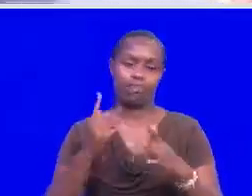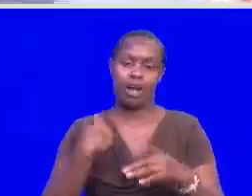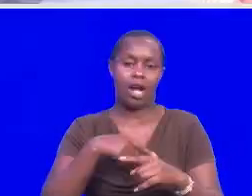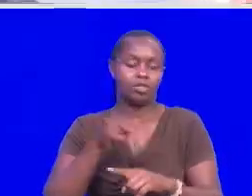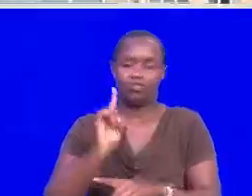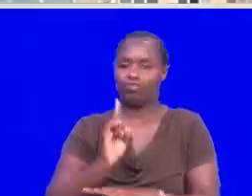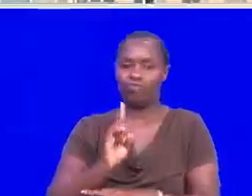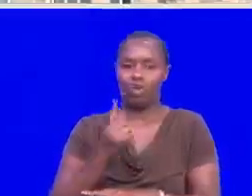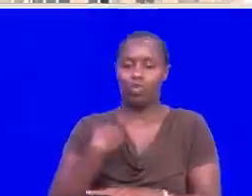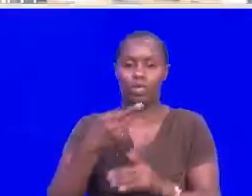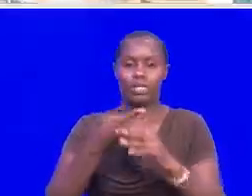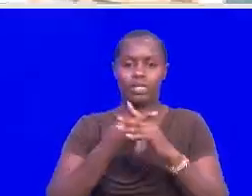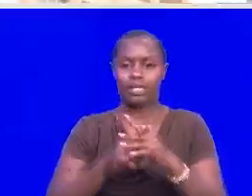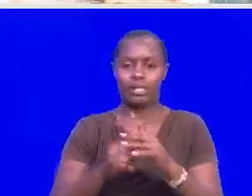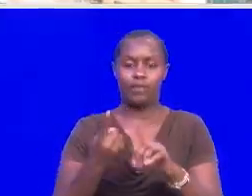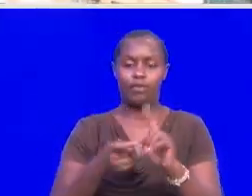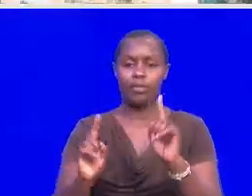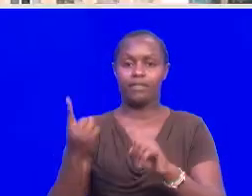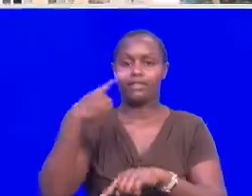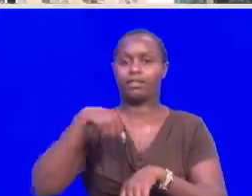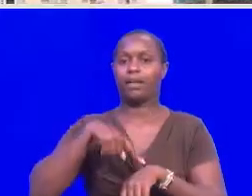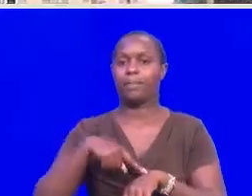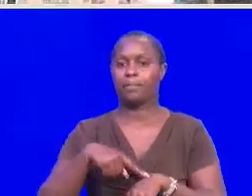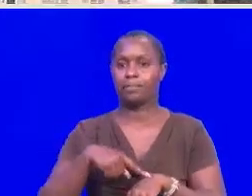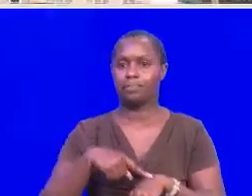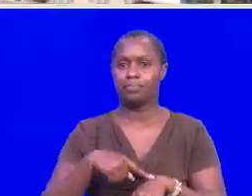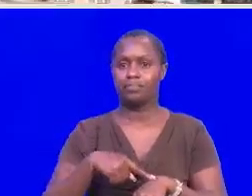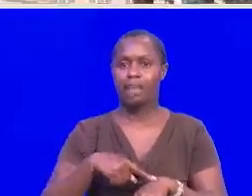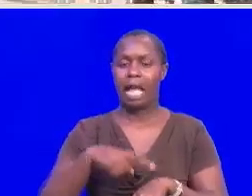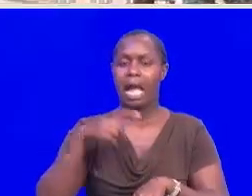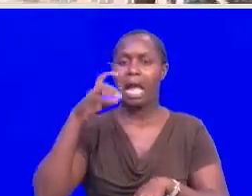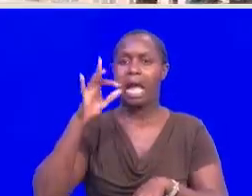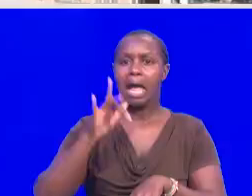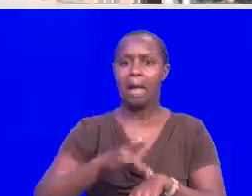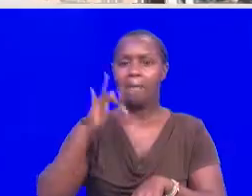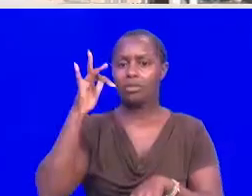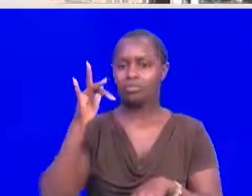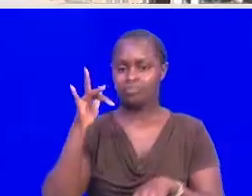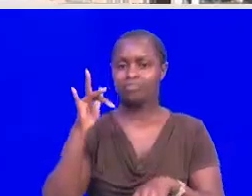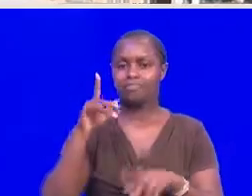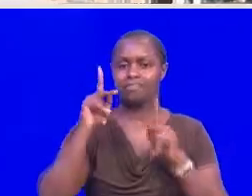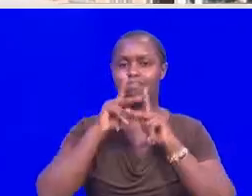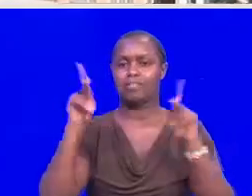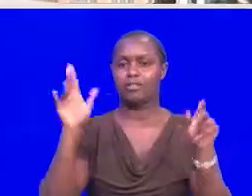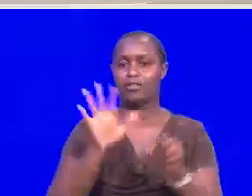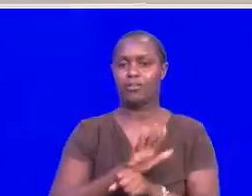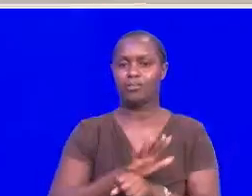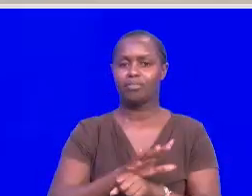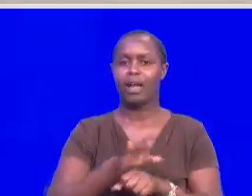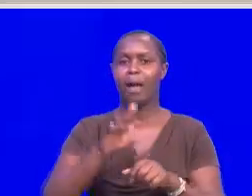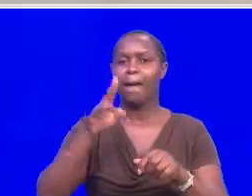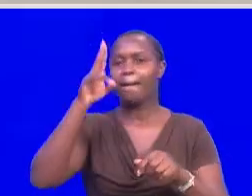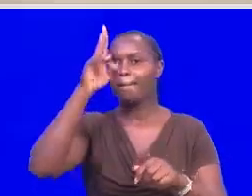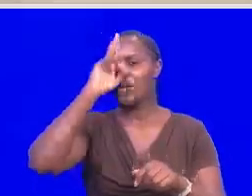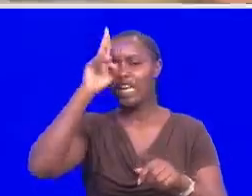started this from day one. However, counties like Embu were peaceful after the police dispersed